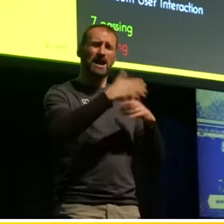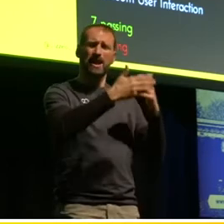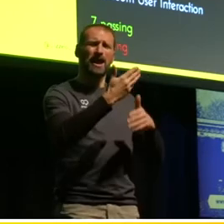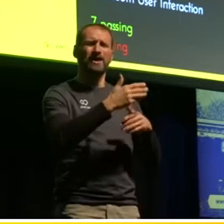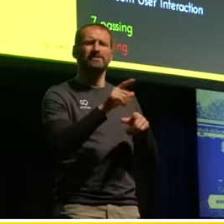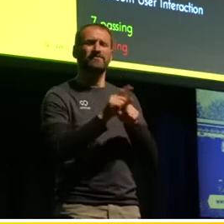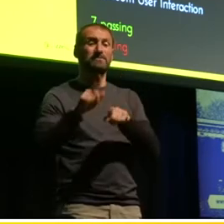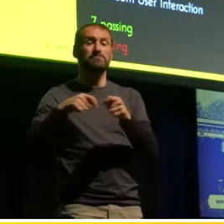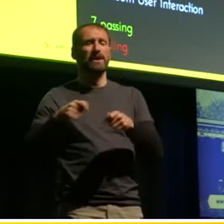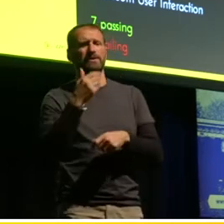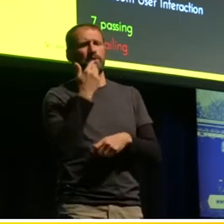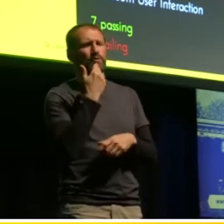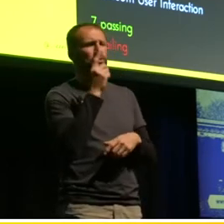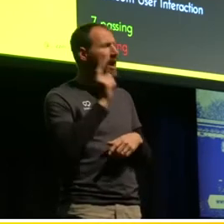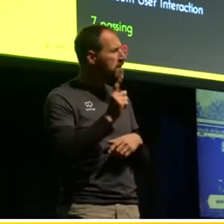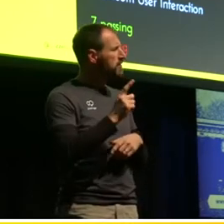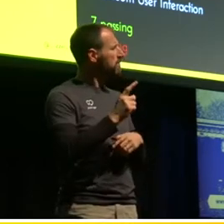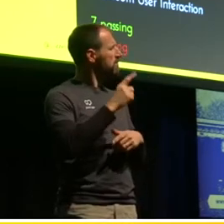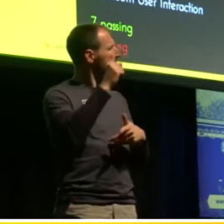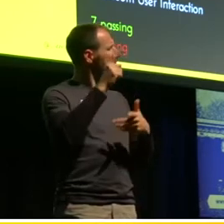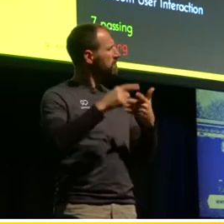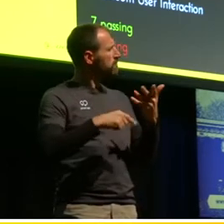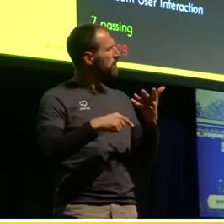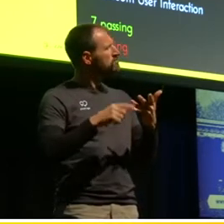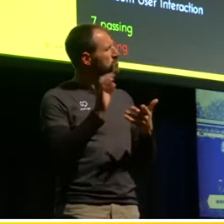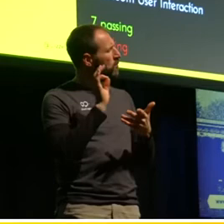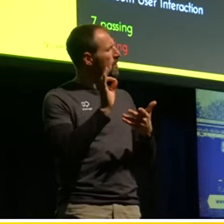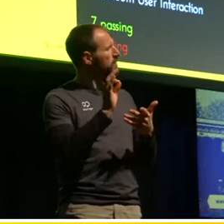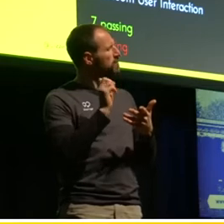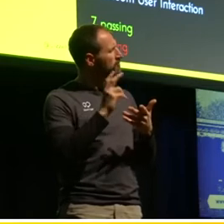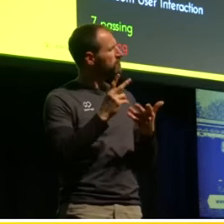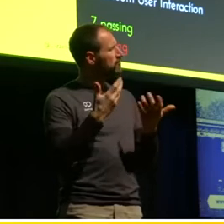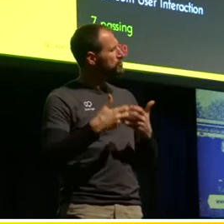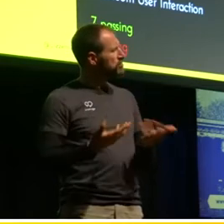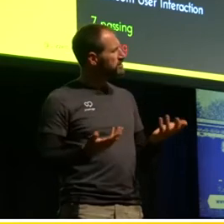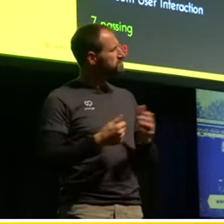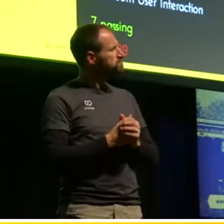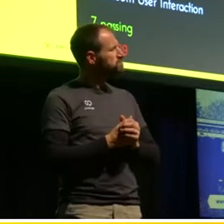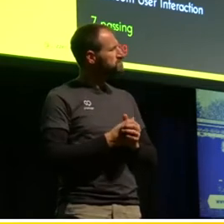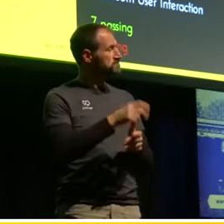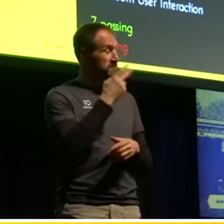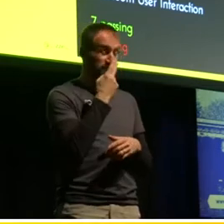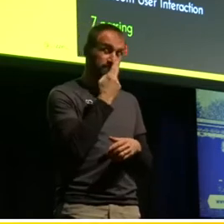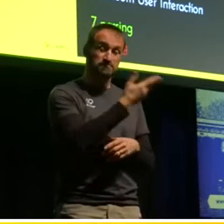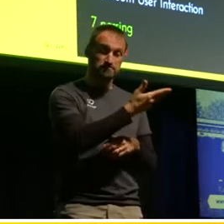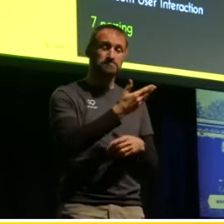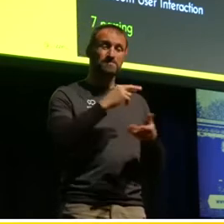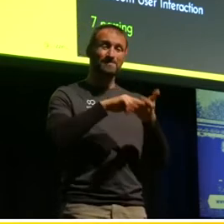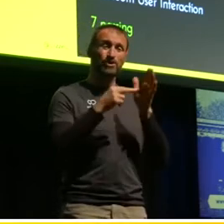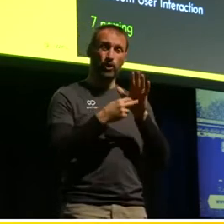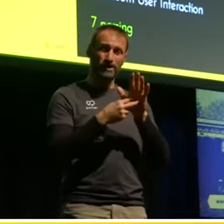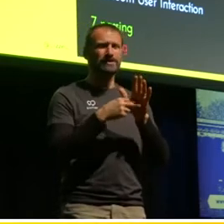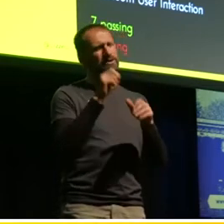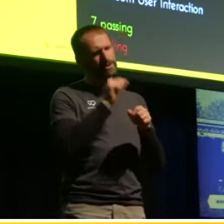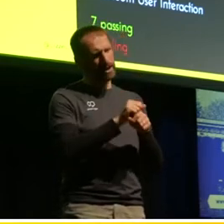met. And even the fast loading, you can help with lazy loading. And the technology, you can be helping